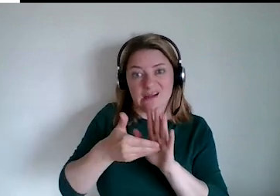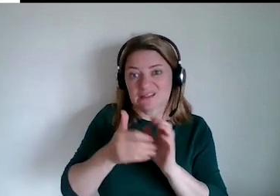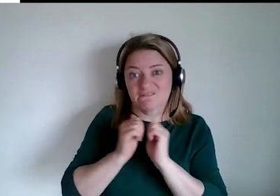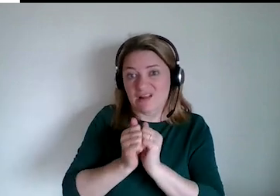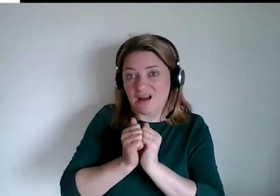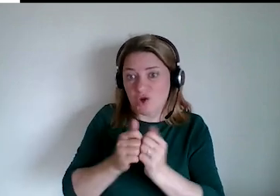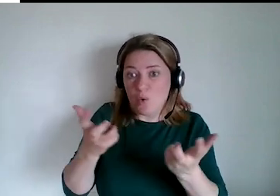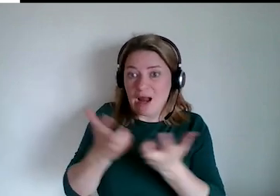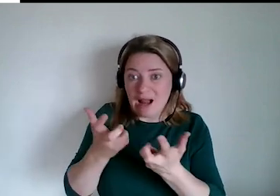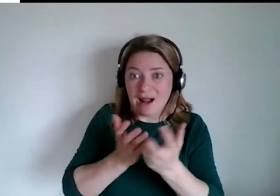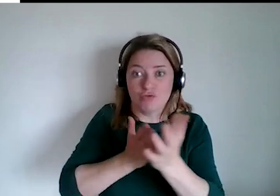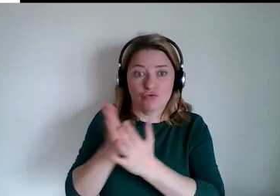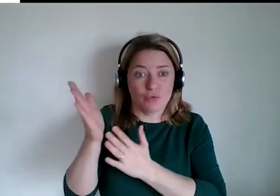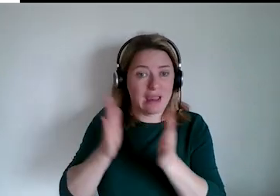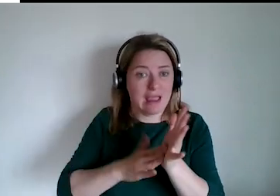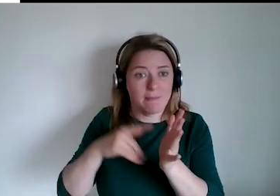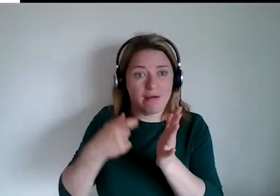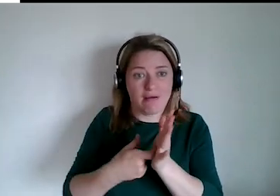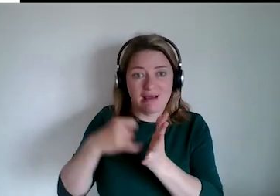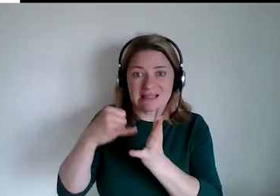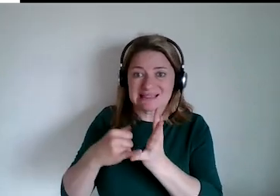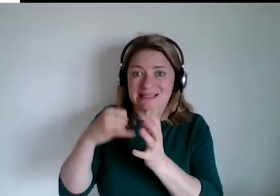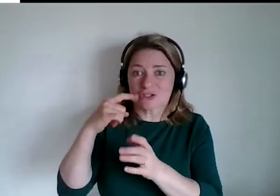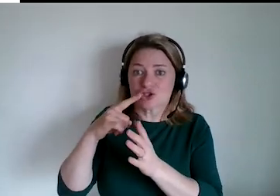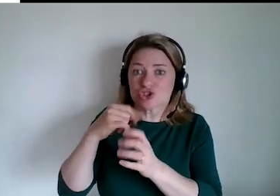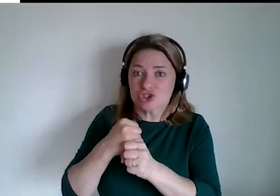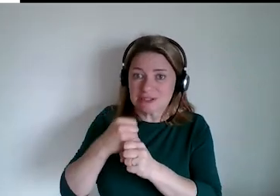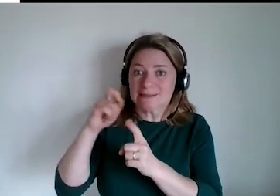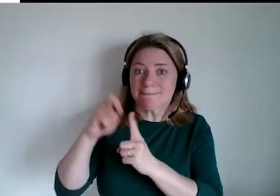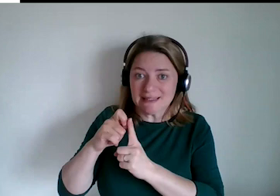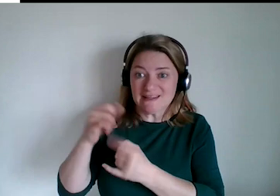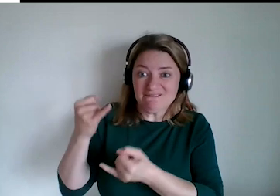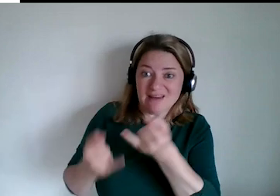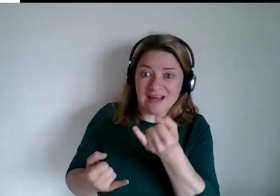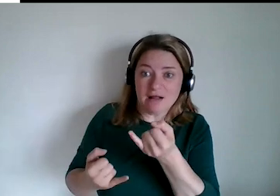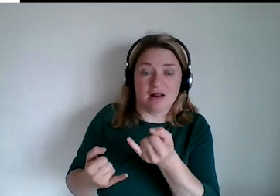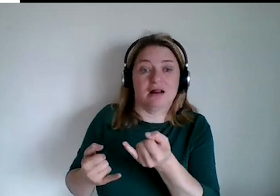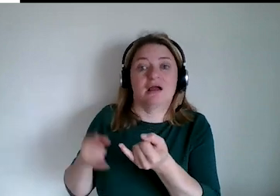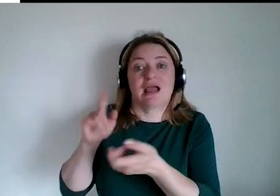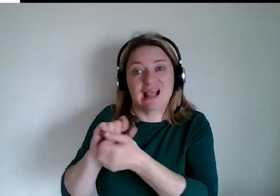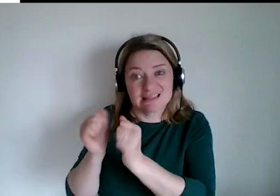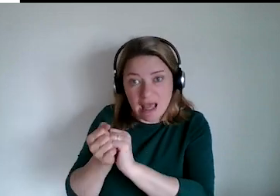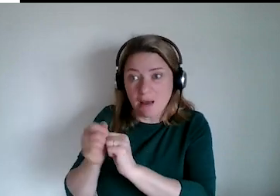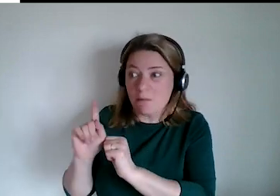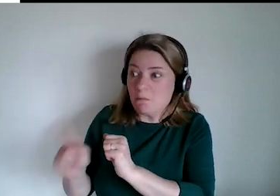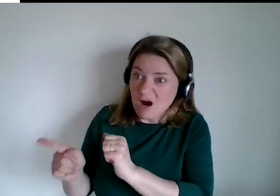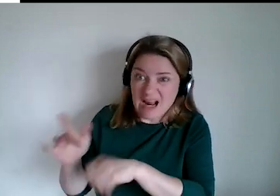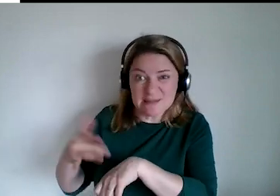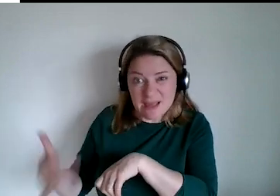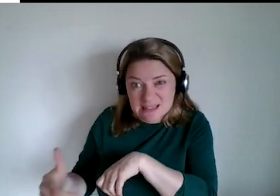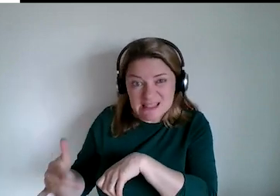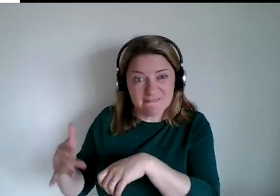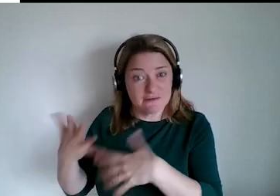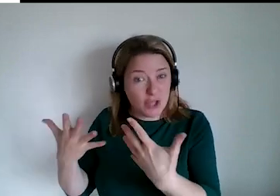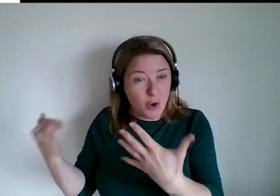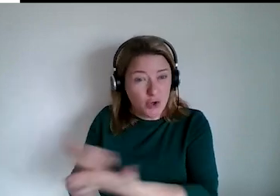how people did in their MRCGP final clinical skills exam, but they were expensive to run. So should we bother? So